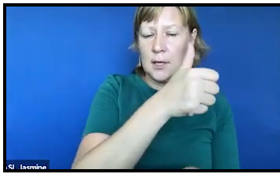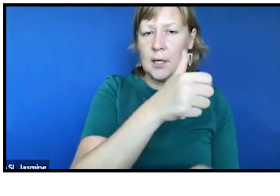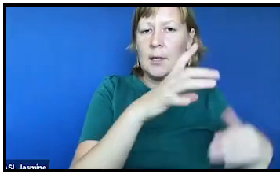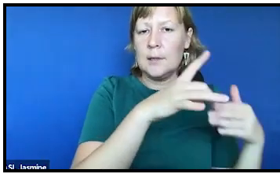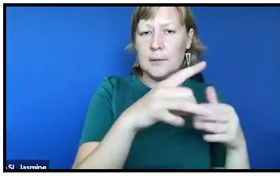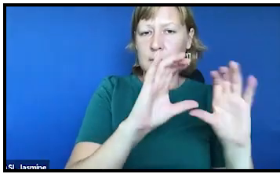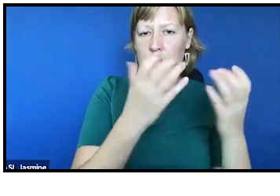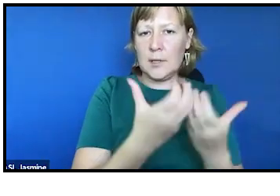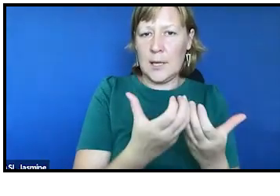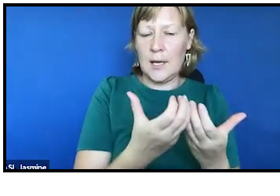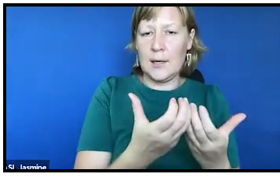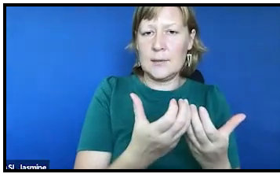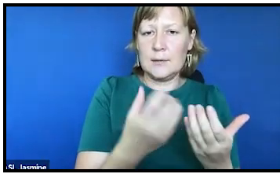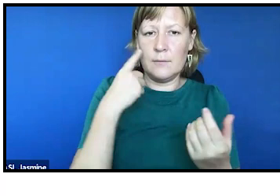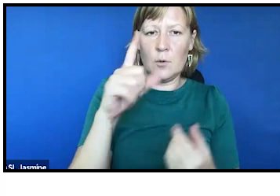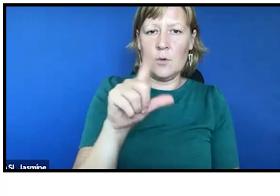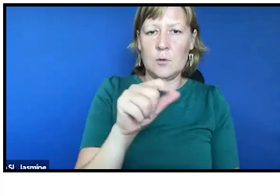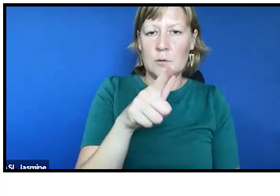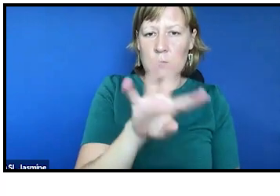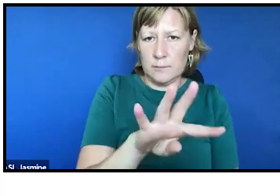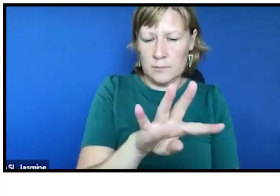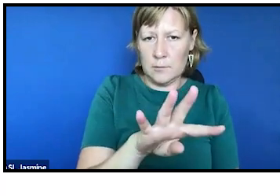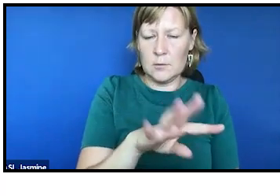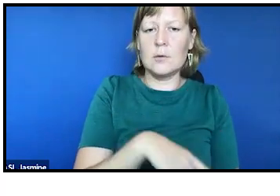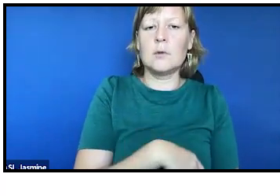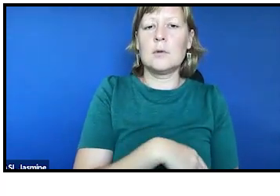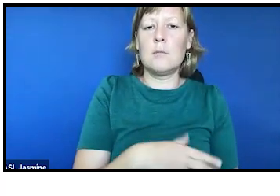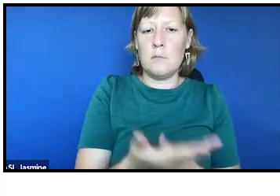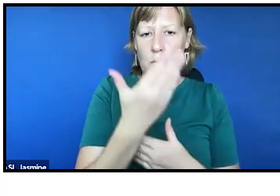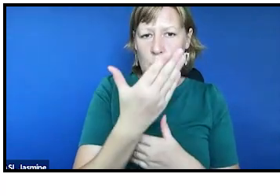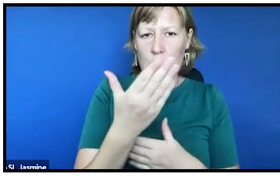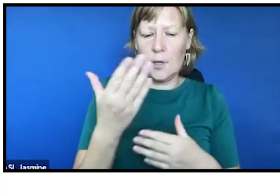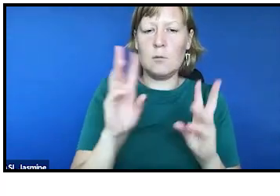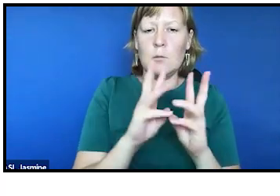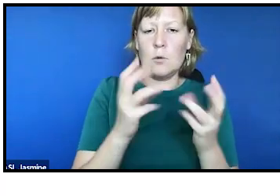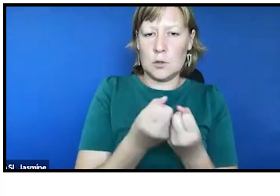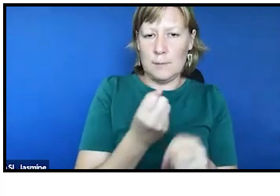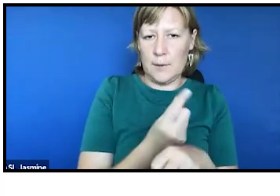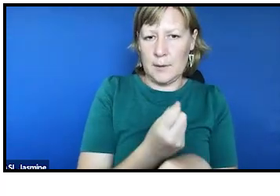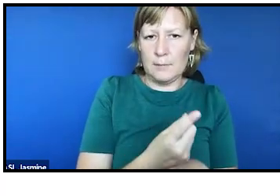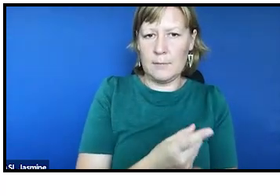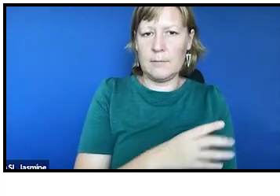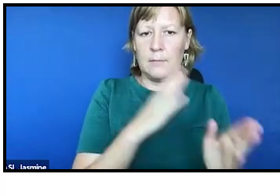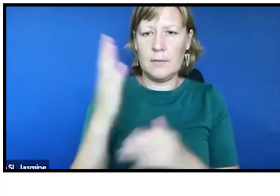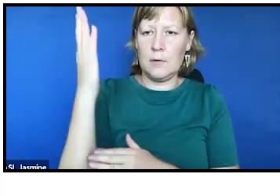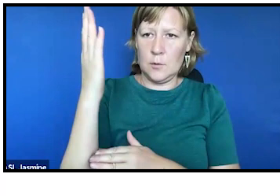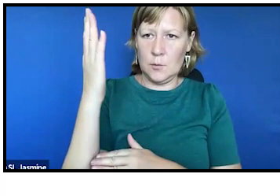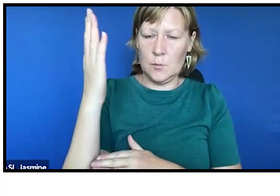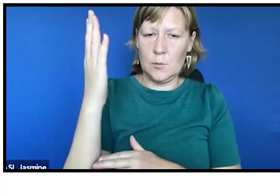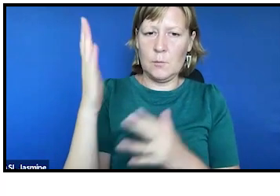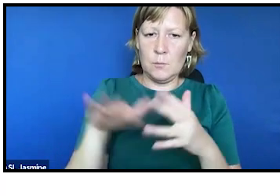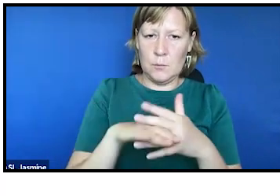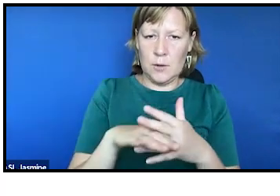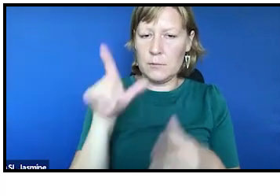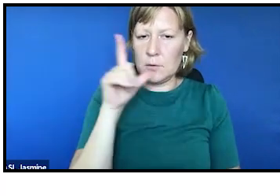class of 2024. At 11, it's morning workshop sessions. And at noontime, we break for lunch.